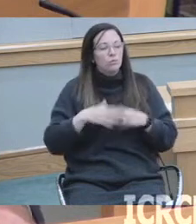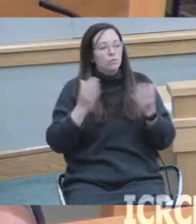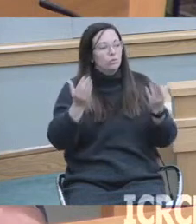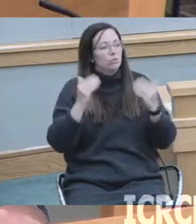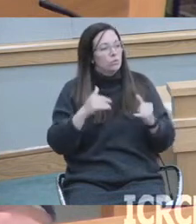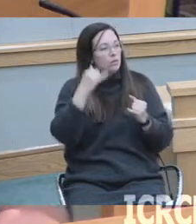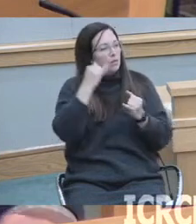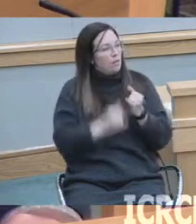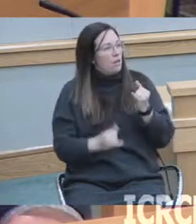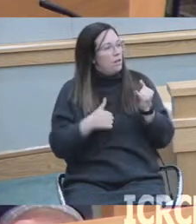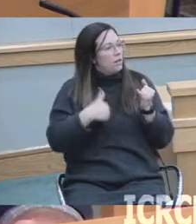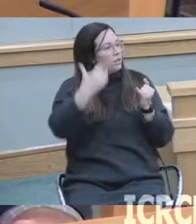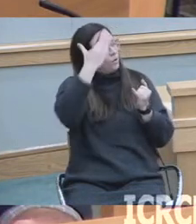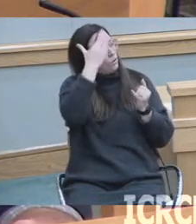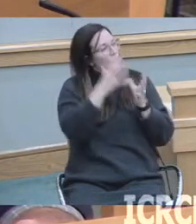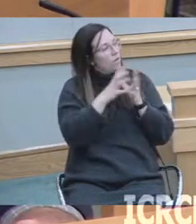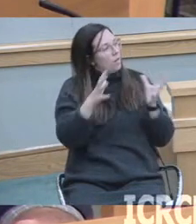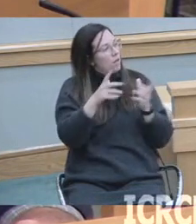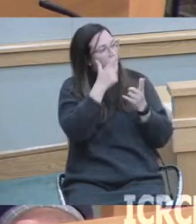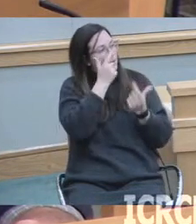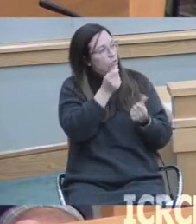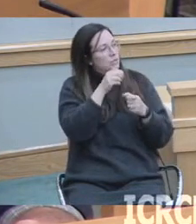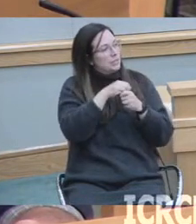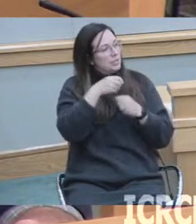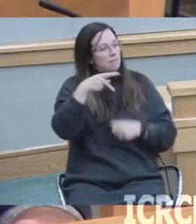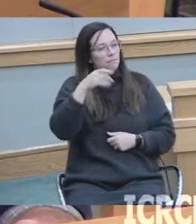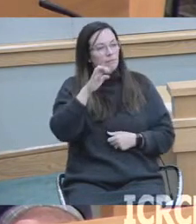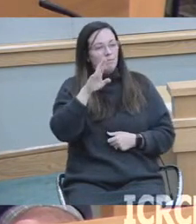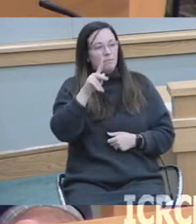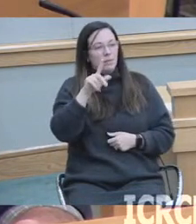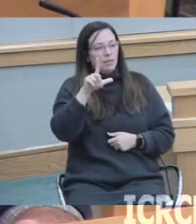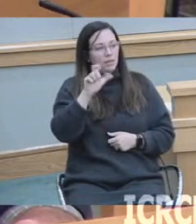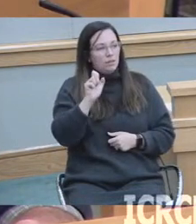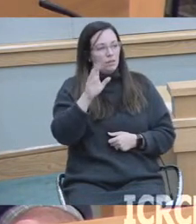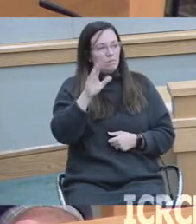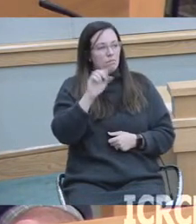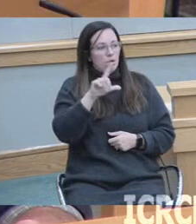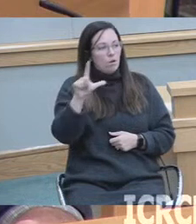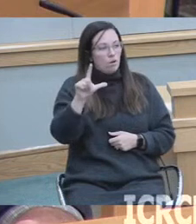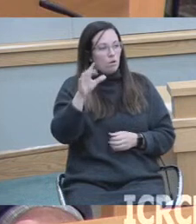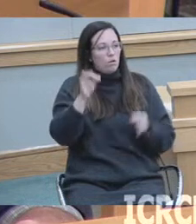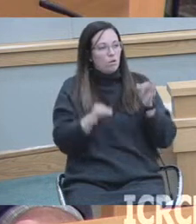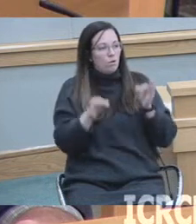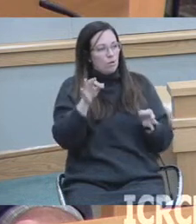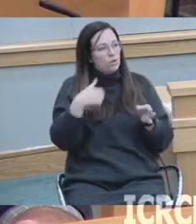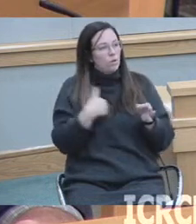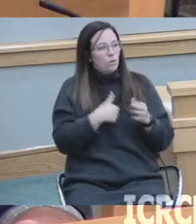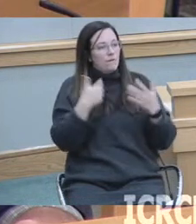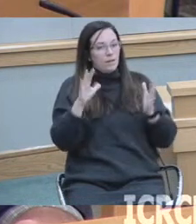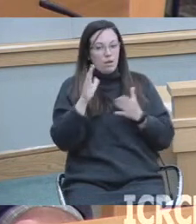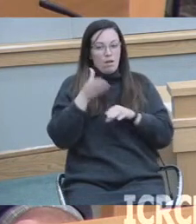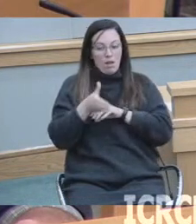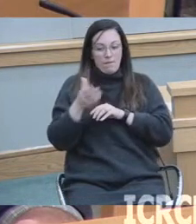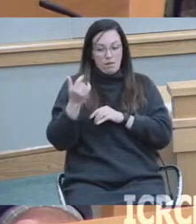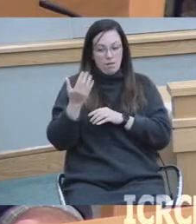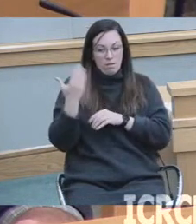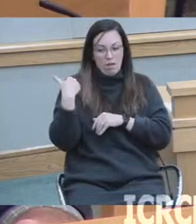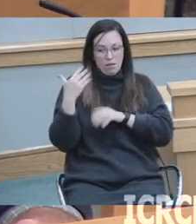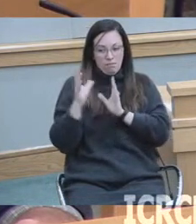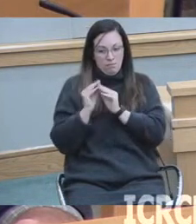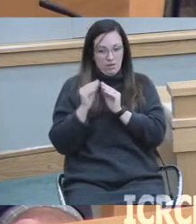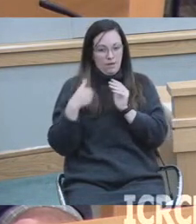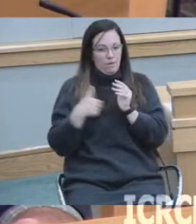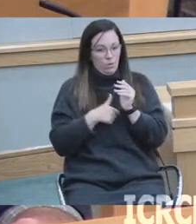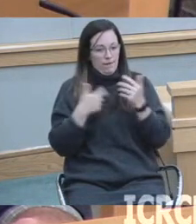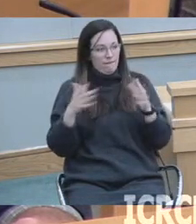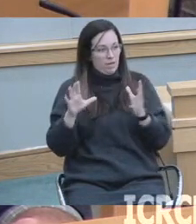of interest in the pickleball courts. James, we received, after our last meeting, we received the bids,